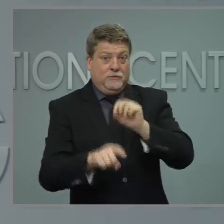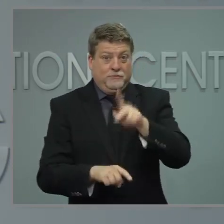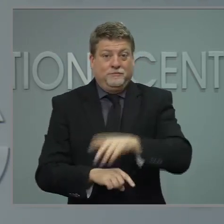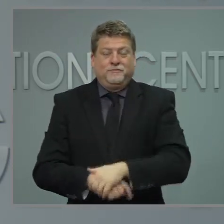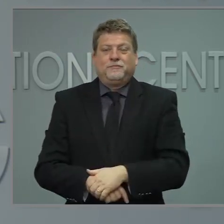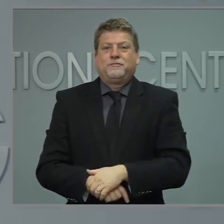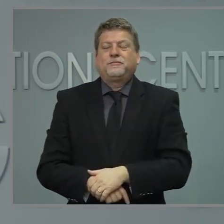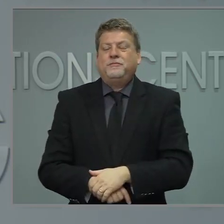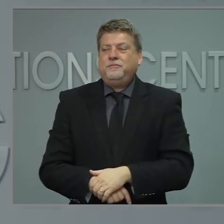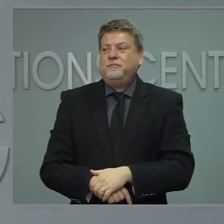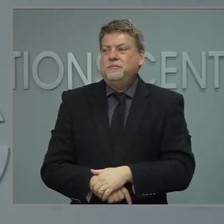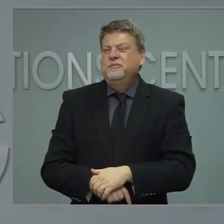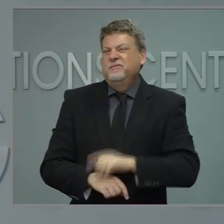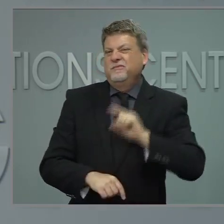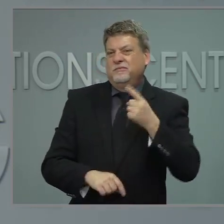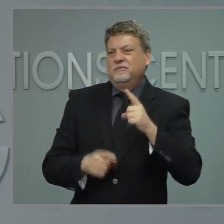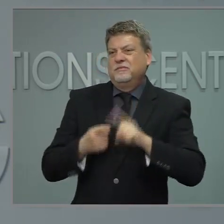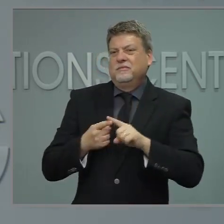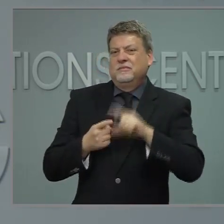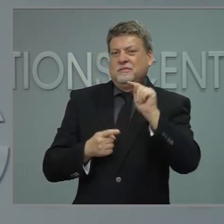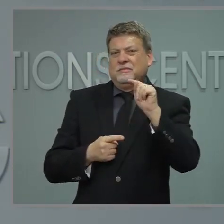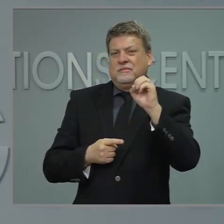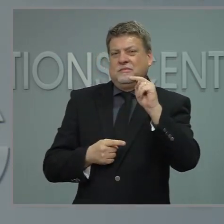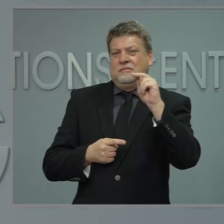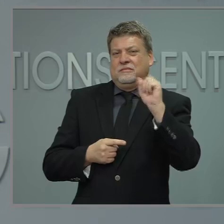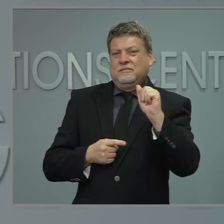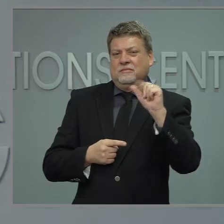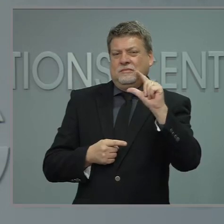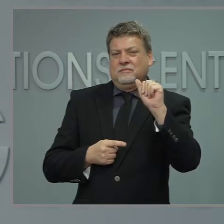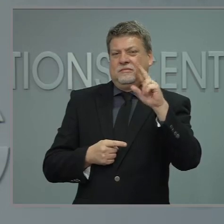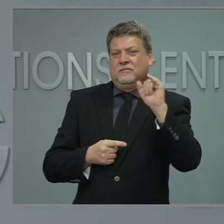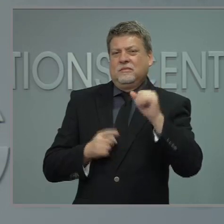Our first question is from Tina Terry with WSOC.